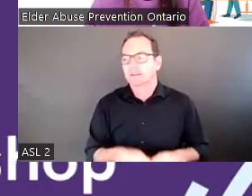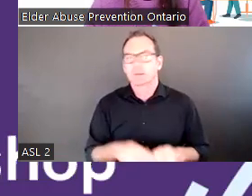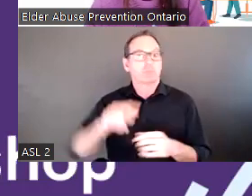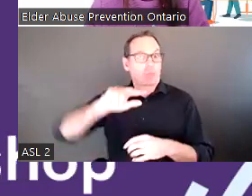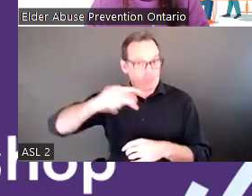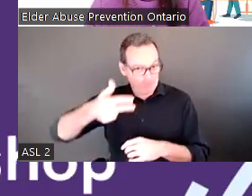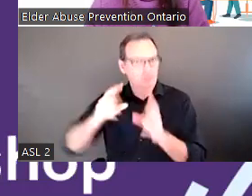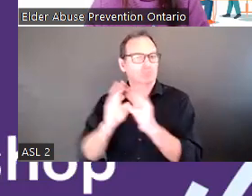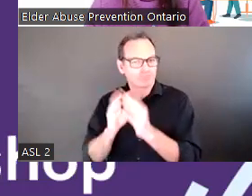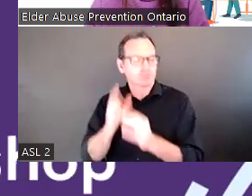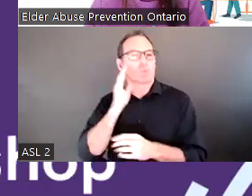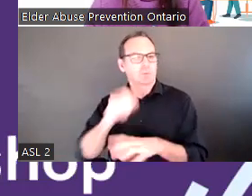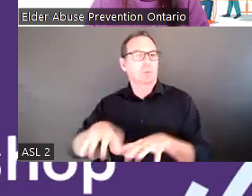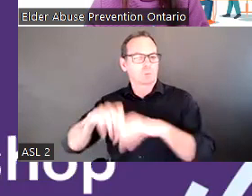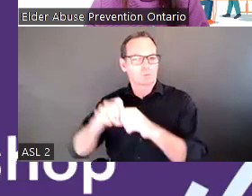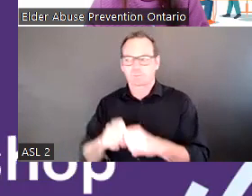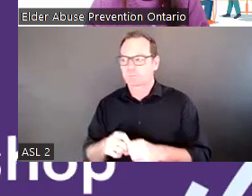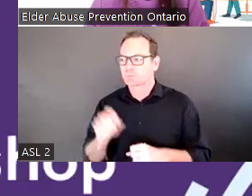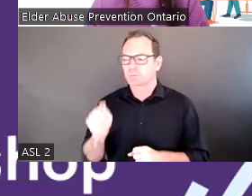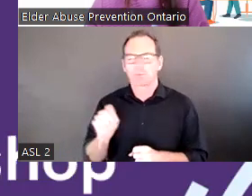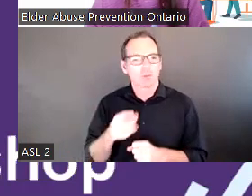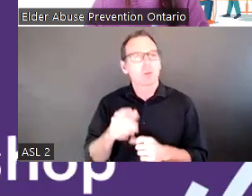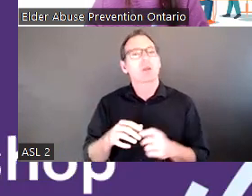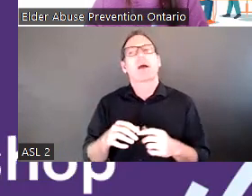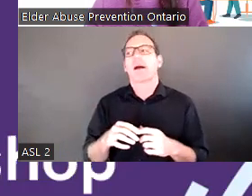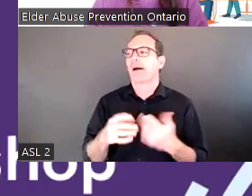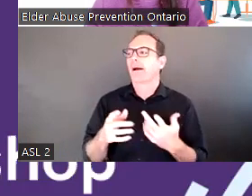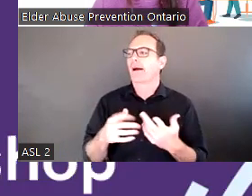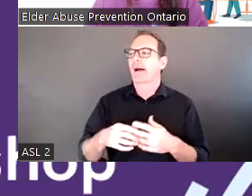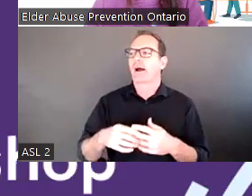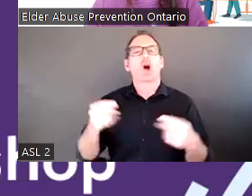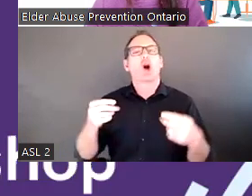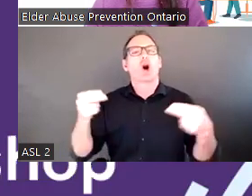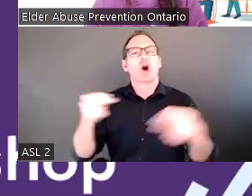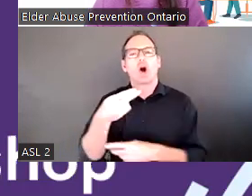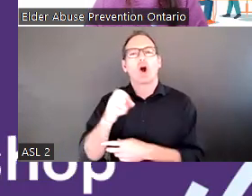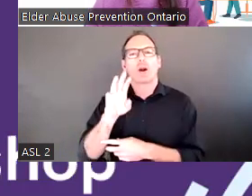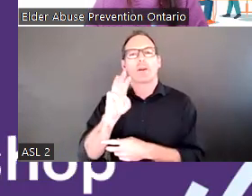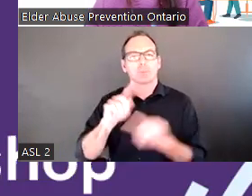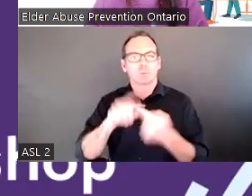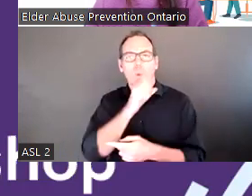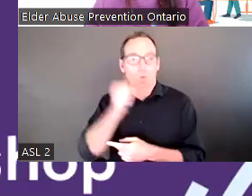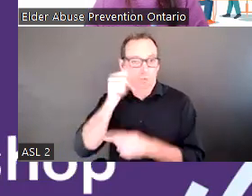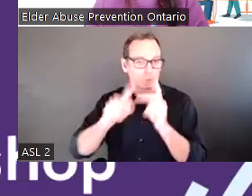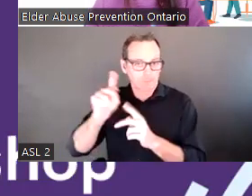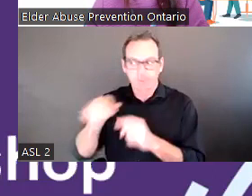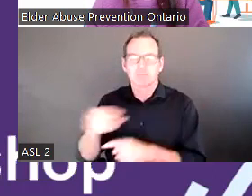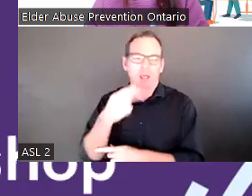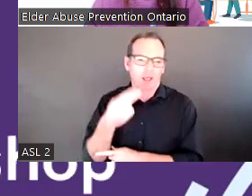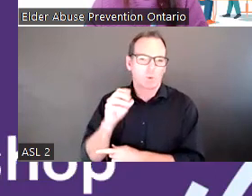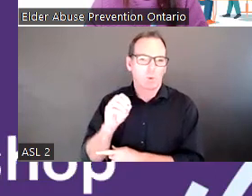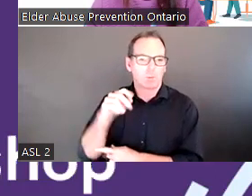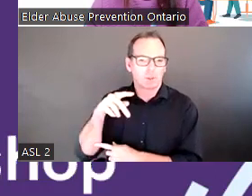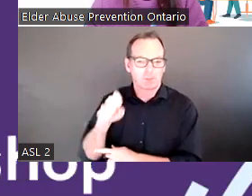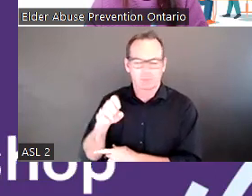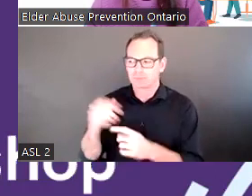harm of older persons tool, evaluation tool. You come out knowing, having this training and certificate to use the tool,